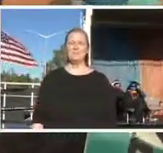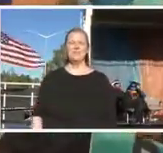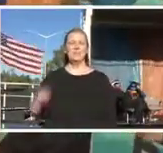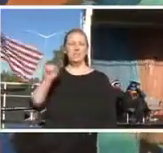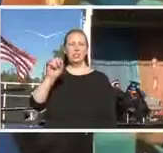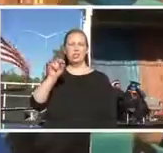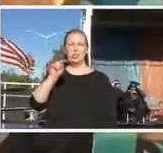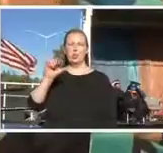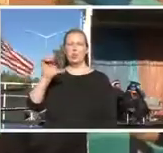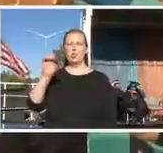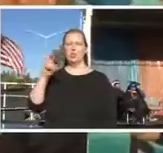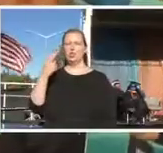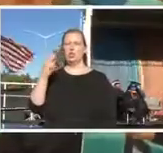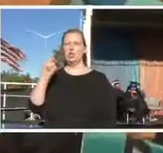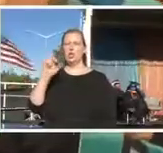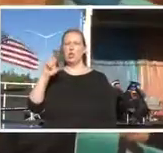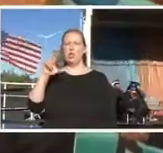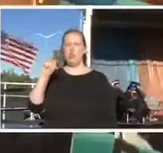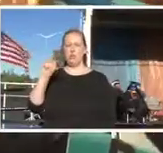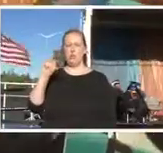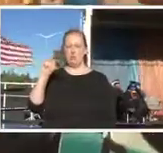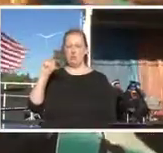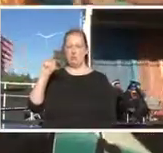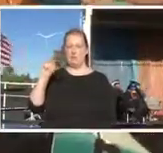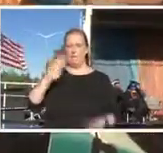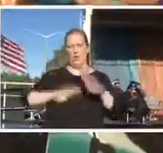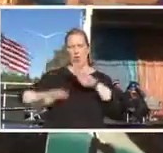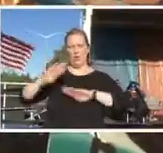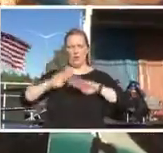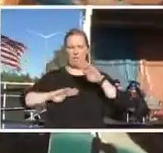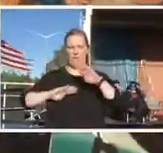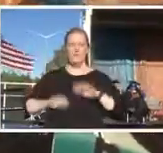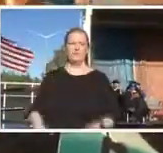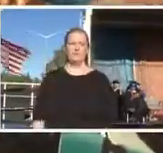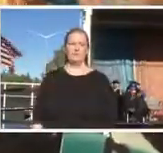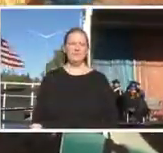Tony Chenault in biology.